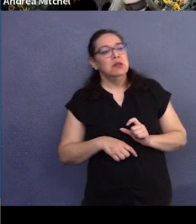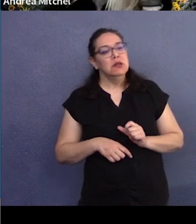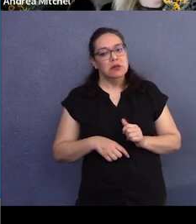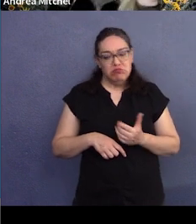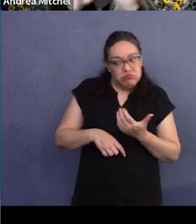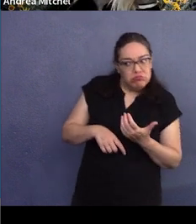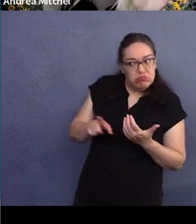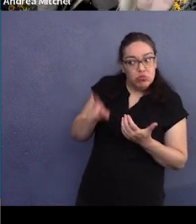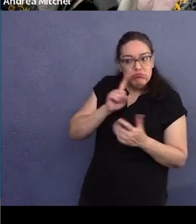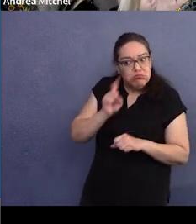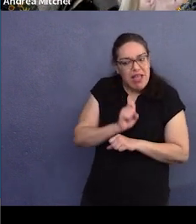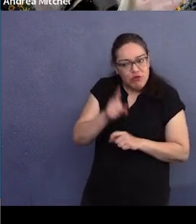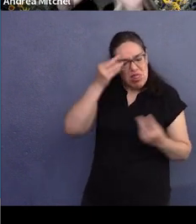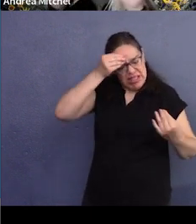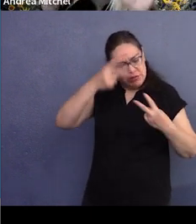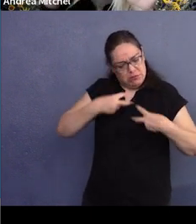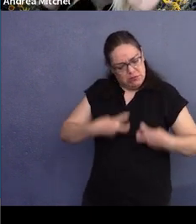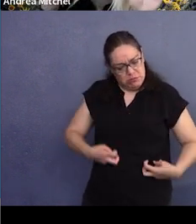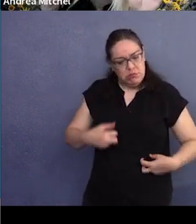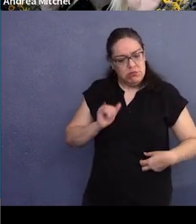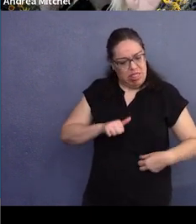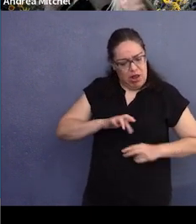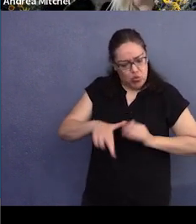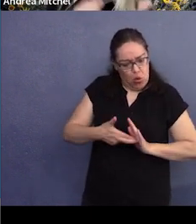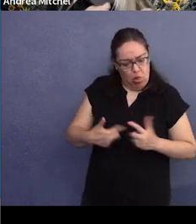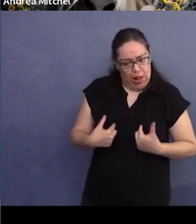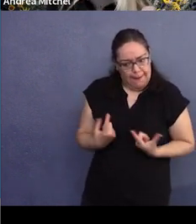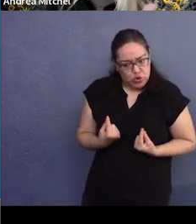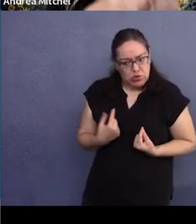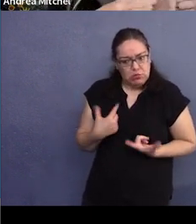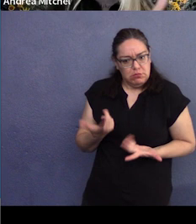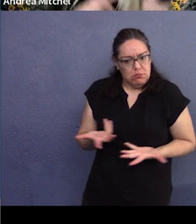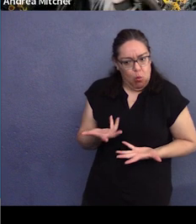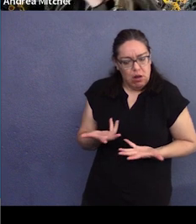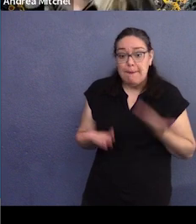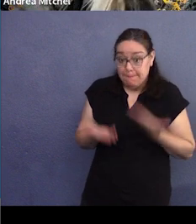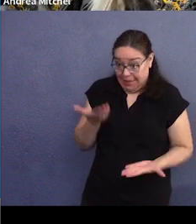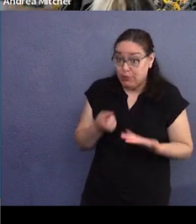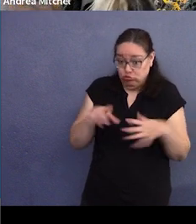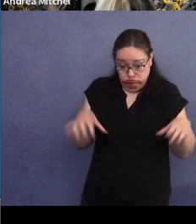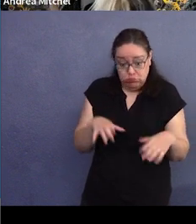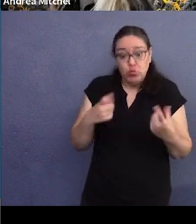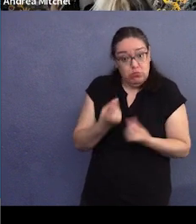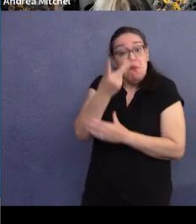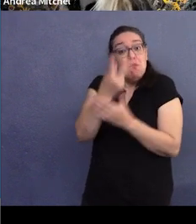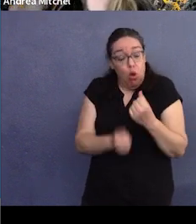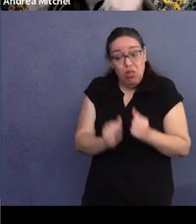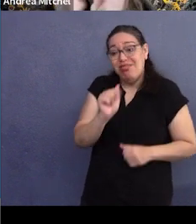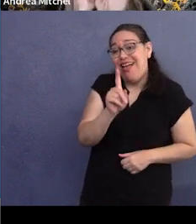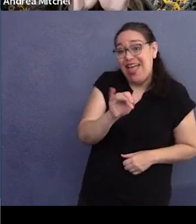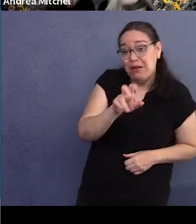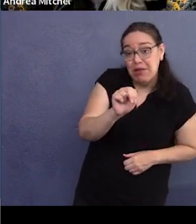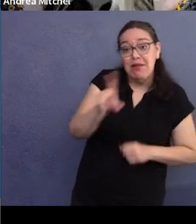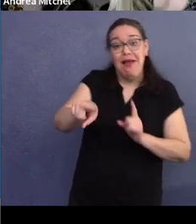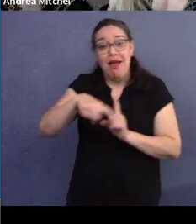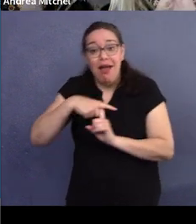So you have to really think about your role. Like, what are you doing on this project? You may be doing administrative and some of the artistic work. Then